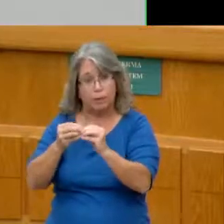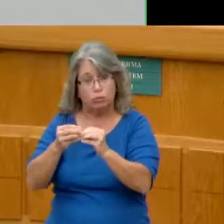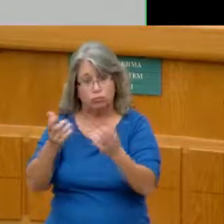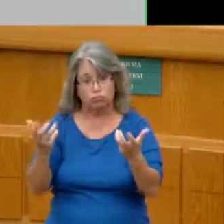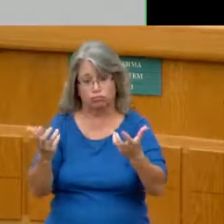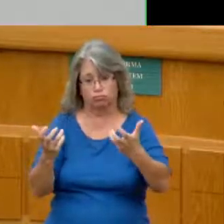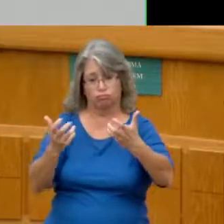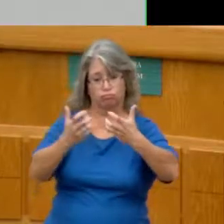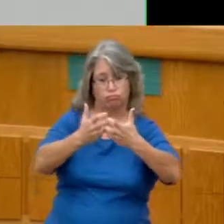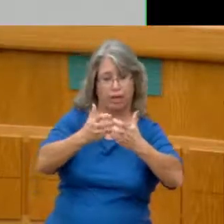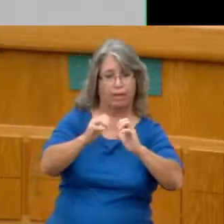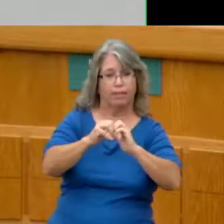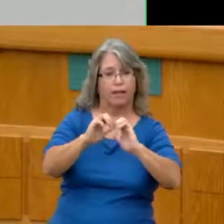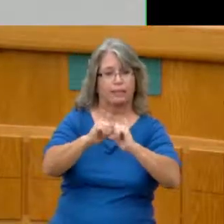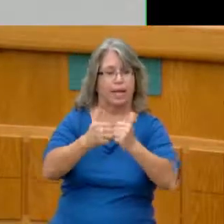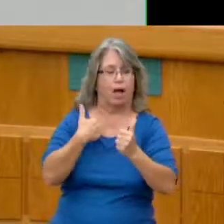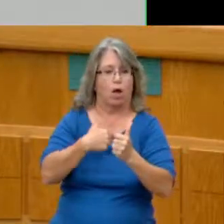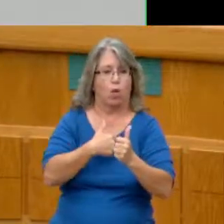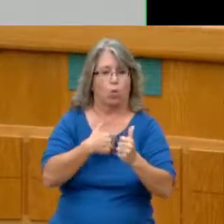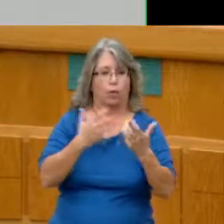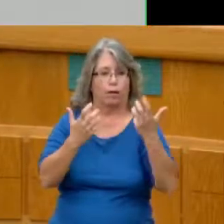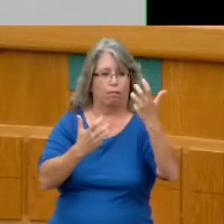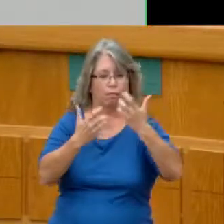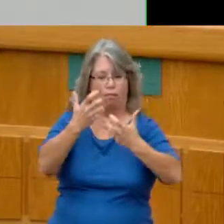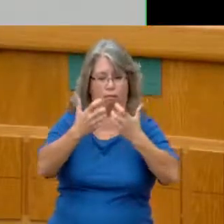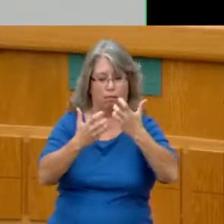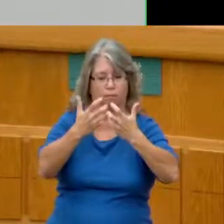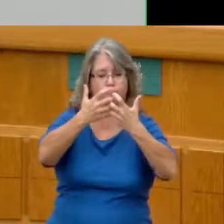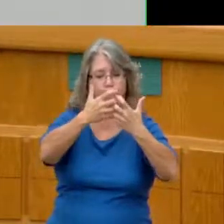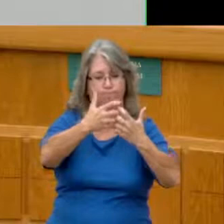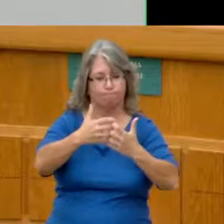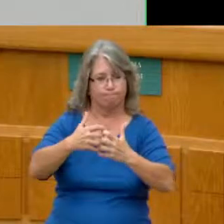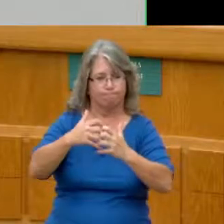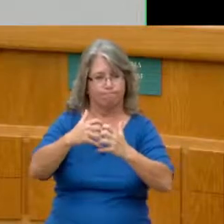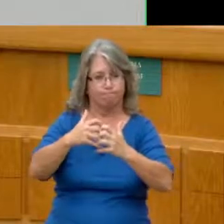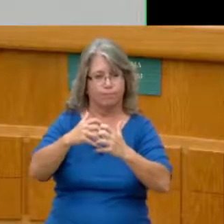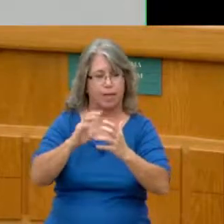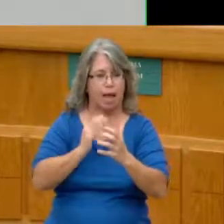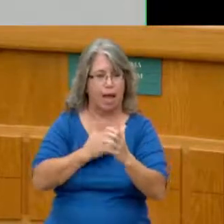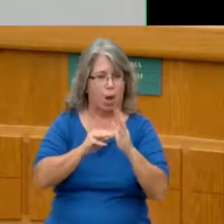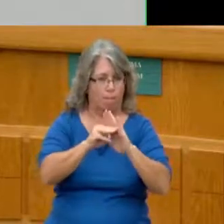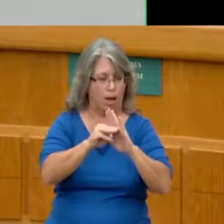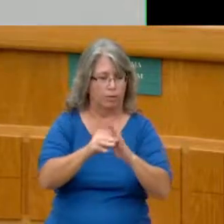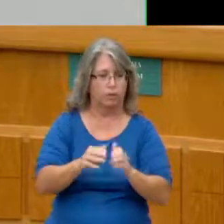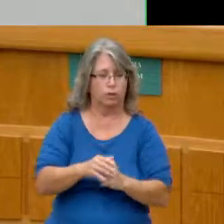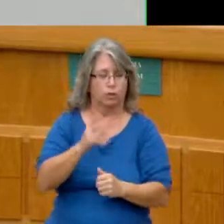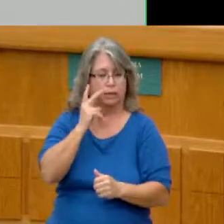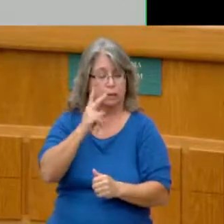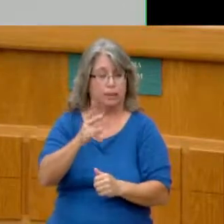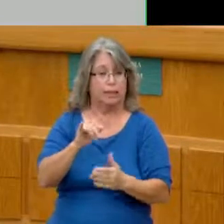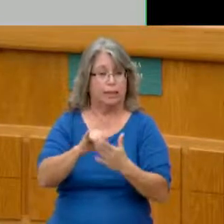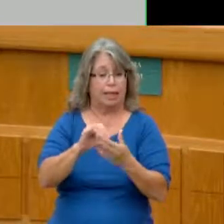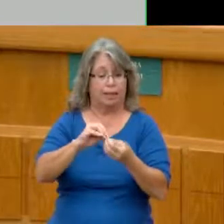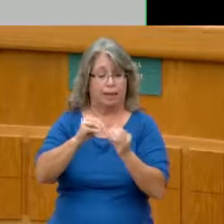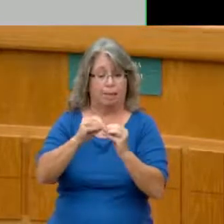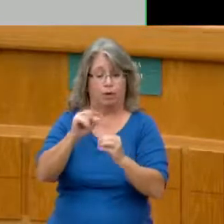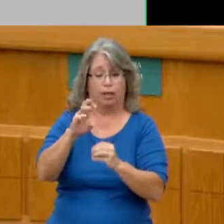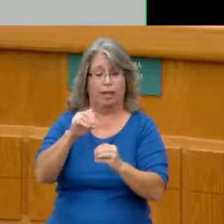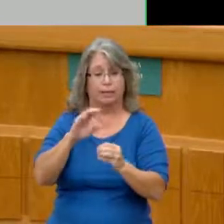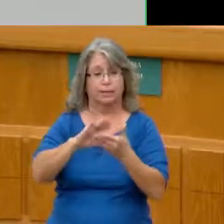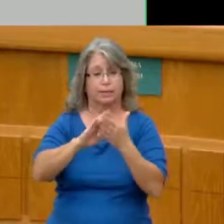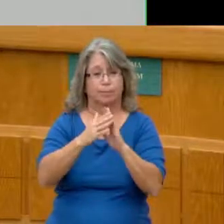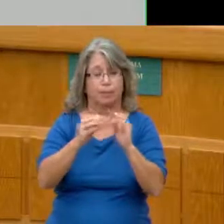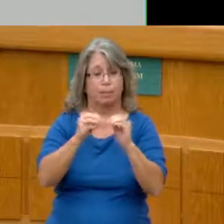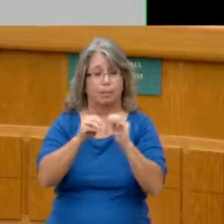model. Again, you can see the cases have leveled off, and it's increasing ever so slightly right now. If